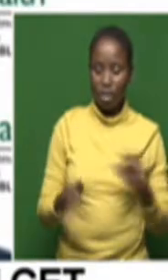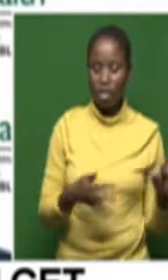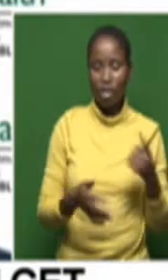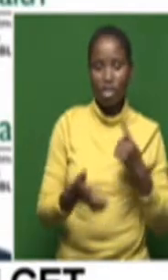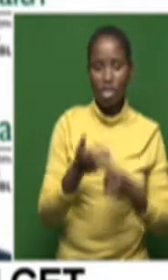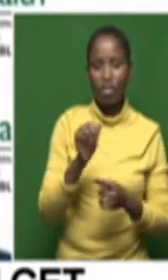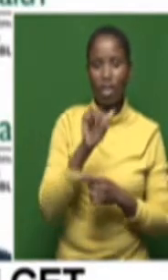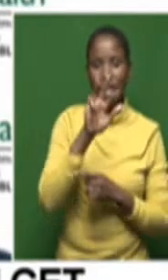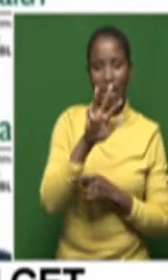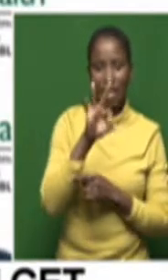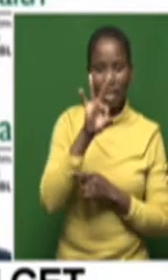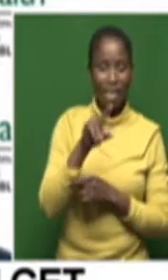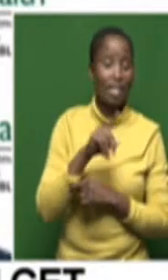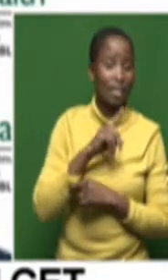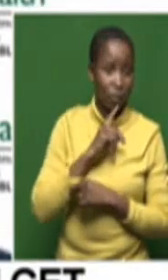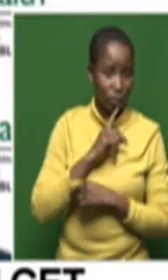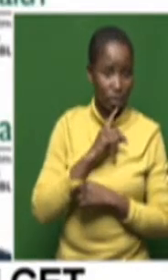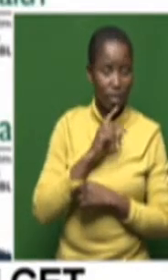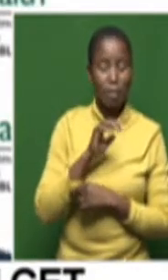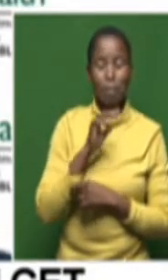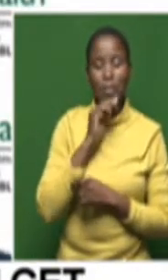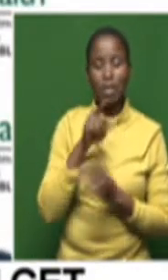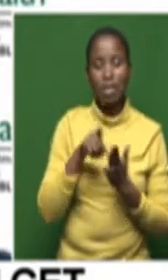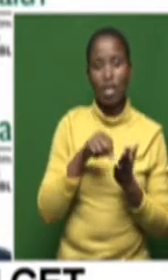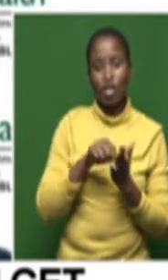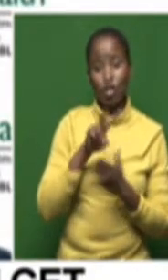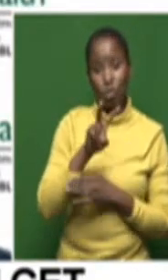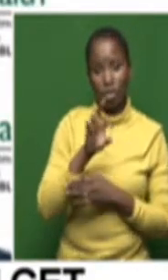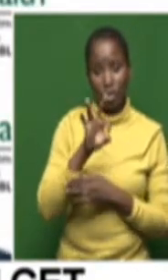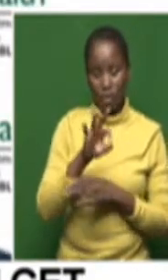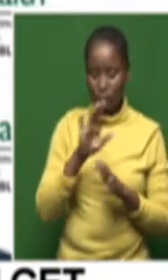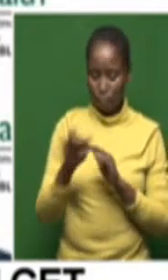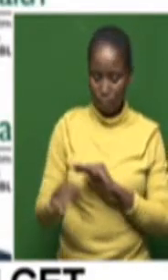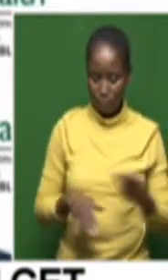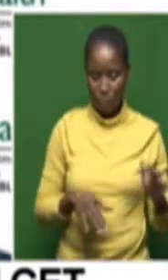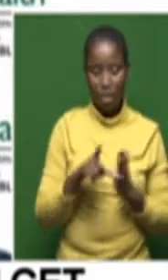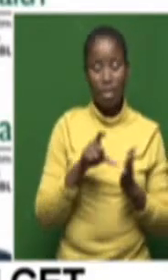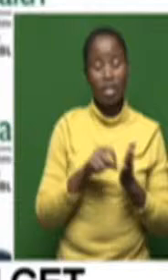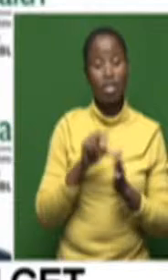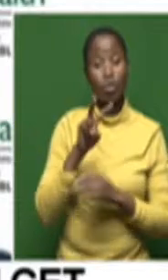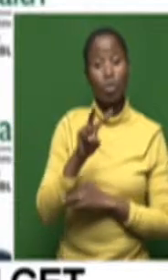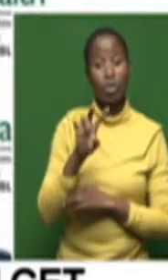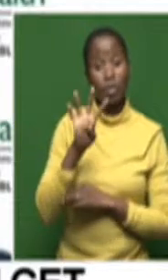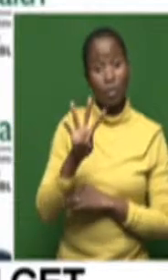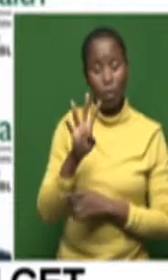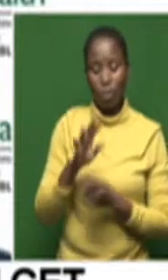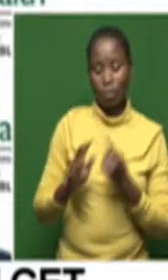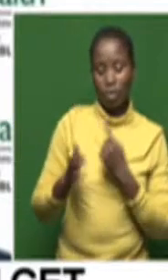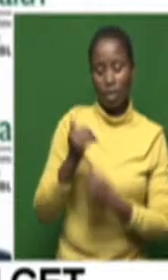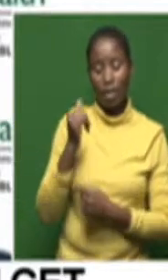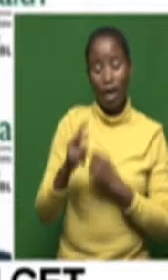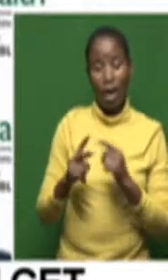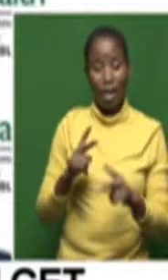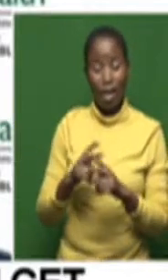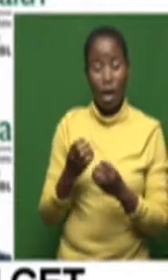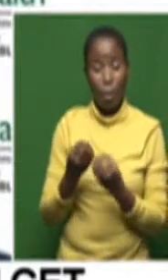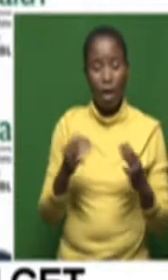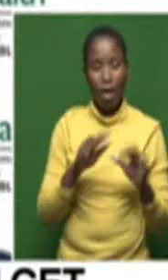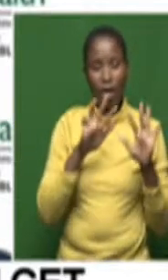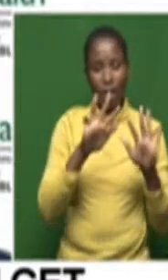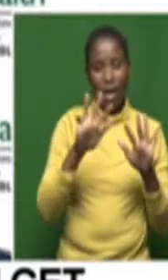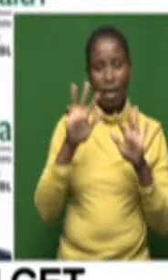reach 93,000. That is on the 23rd. On the 24th, another high figure of